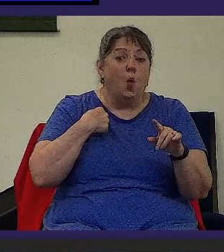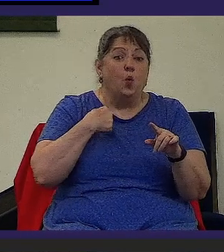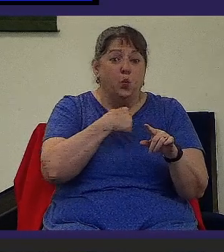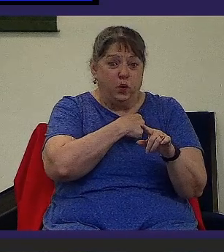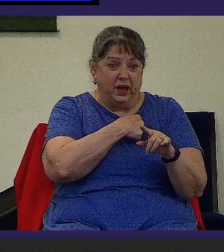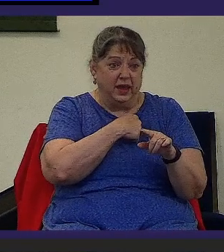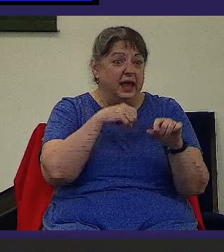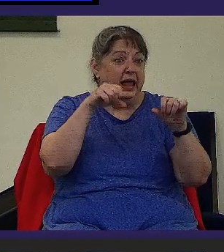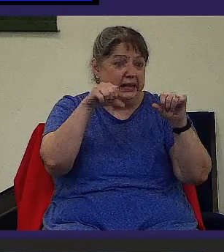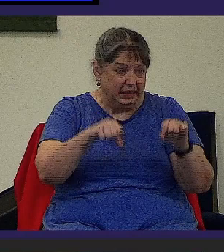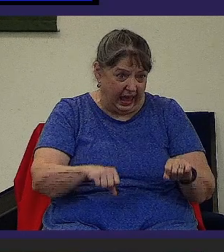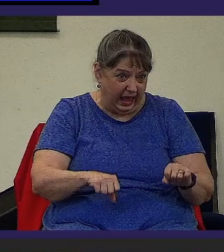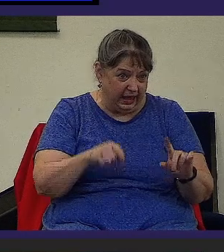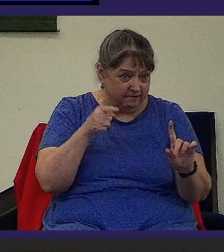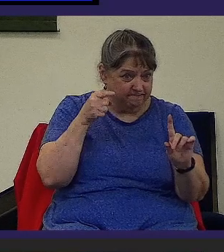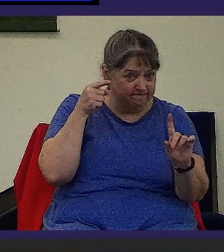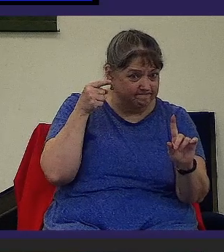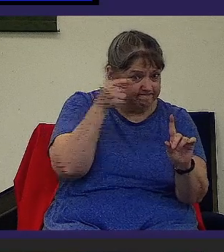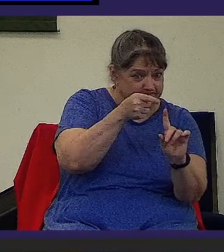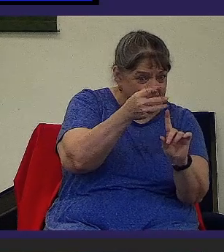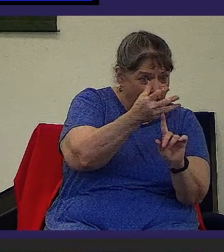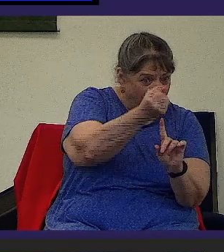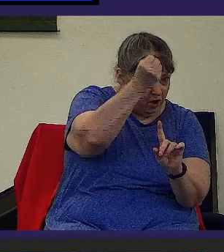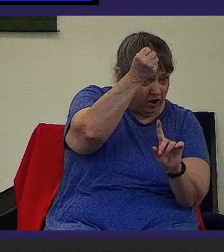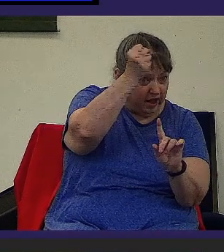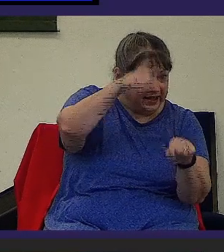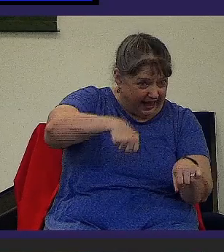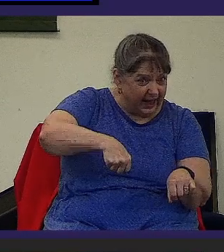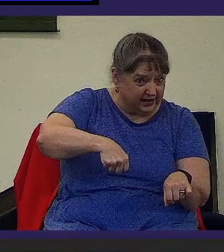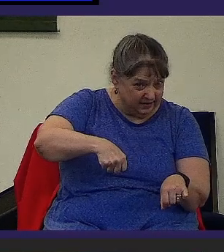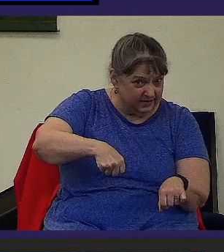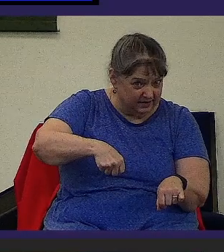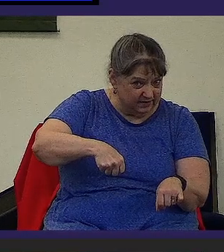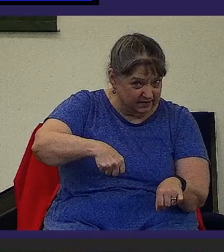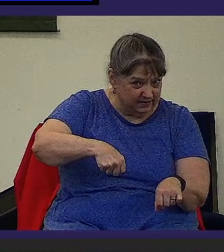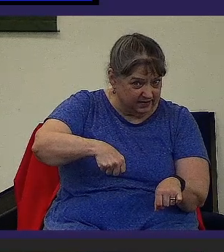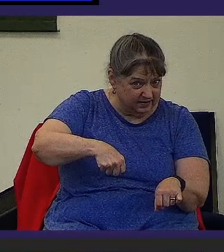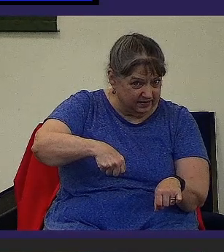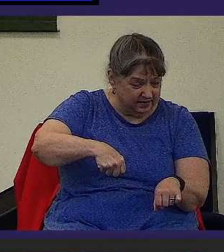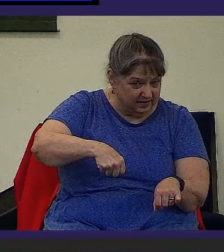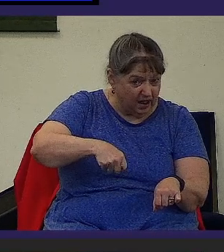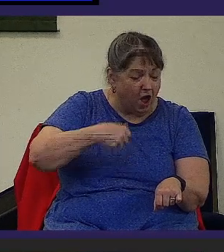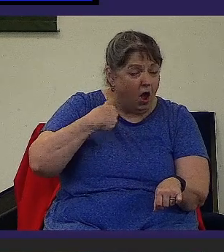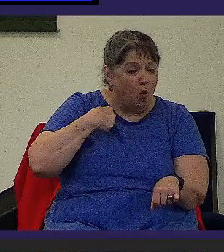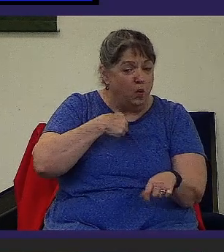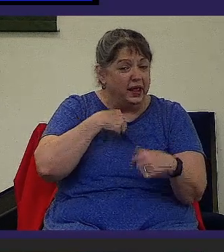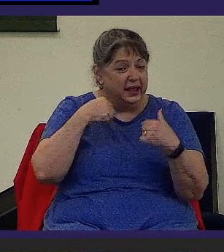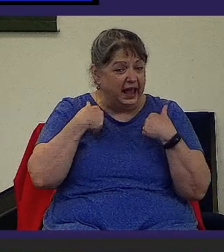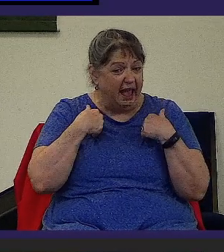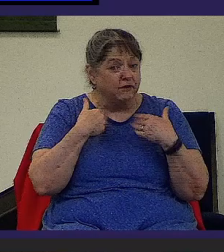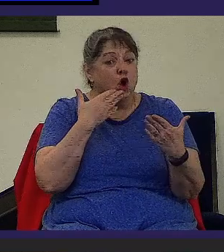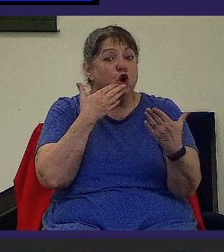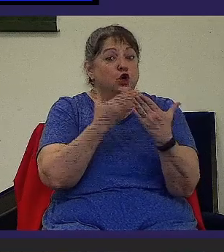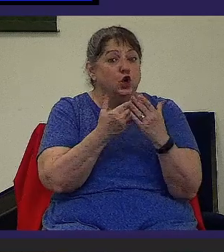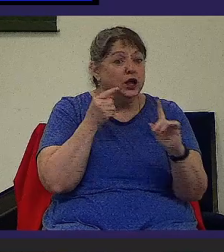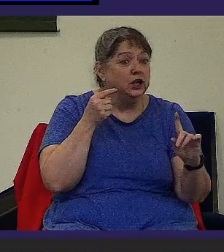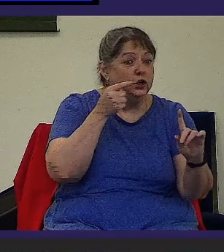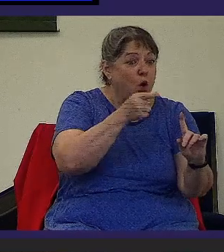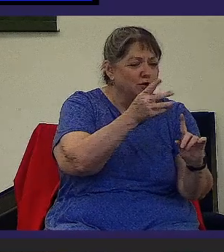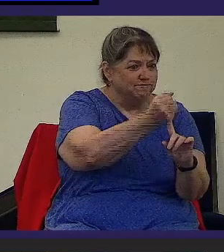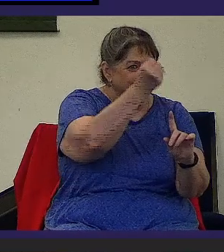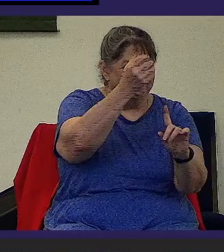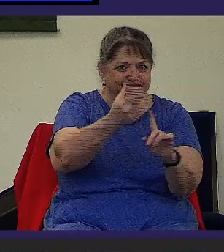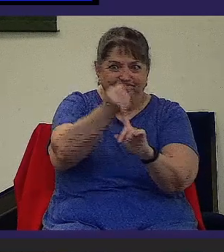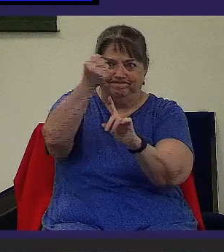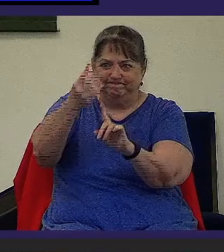accomplish our goals we can accomplish our goals we can accomplish healthy goals and and good goals and and